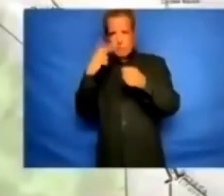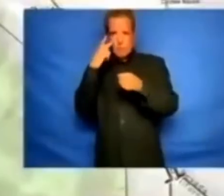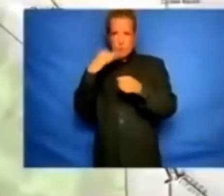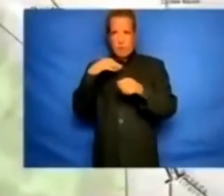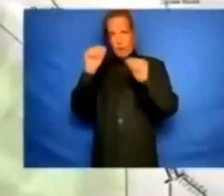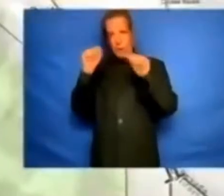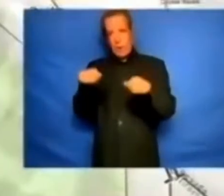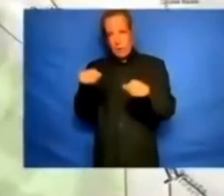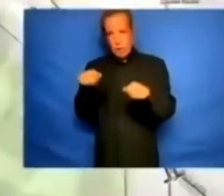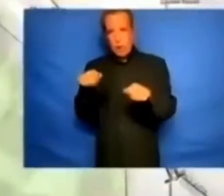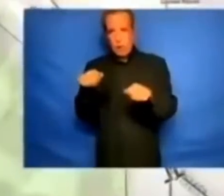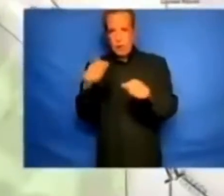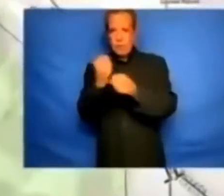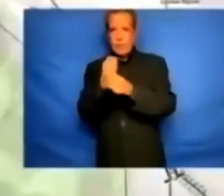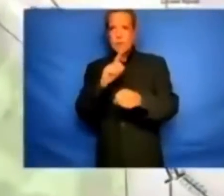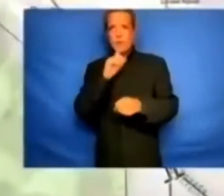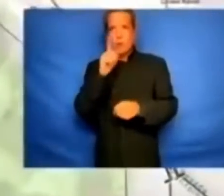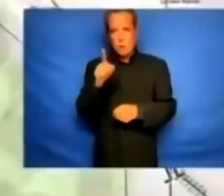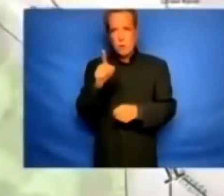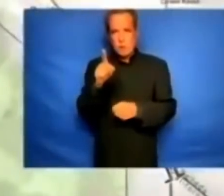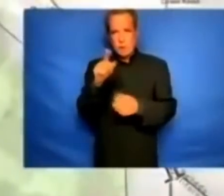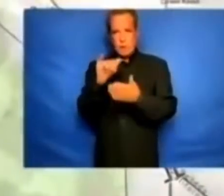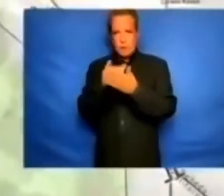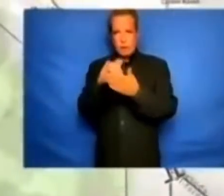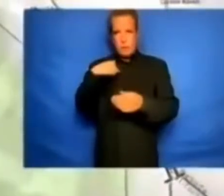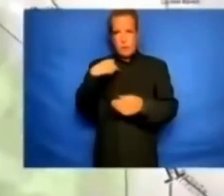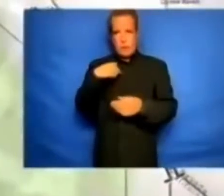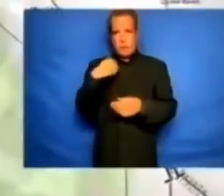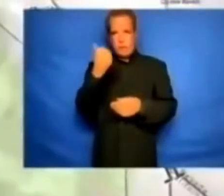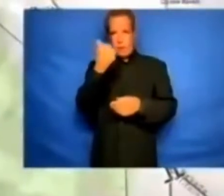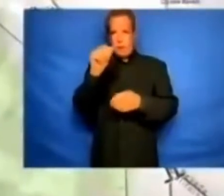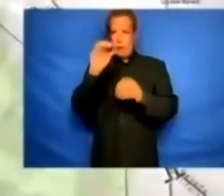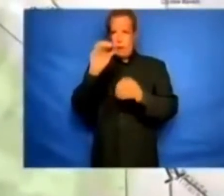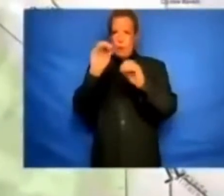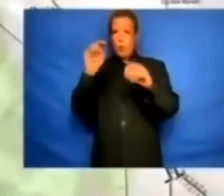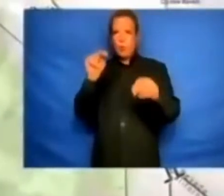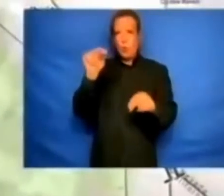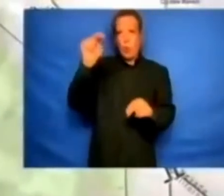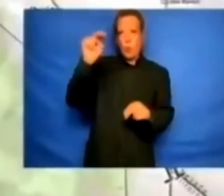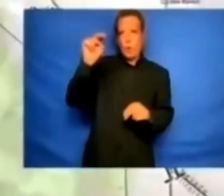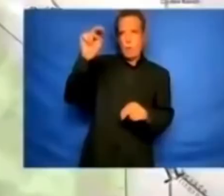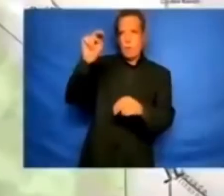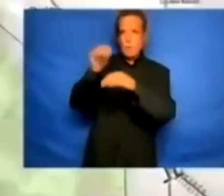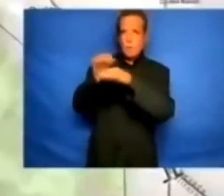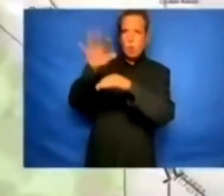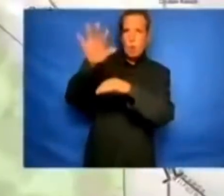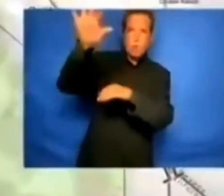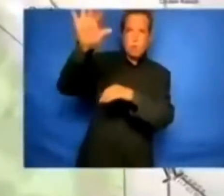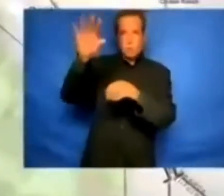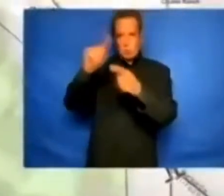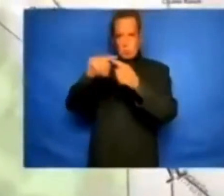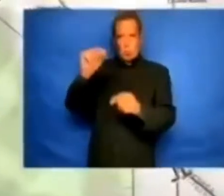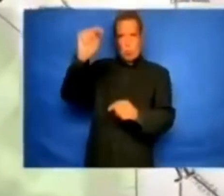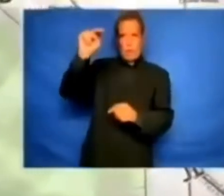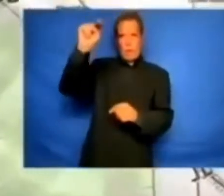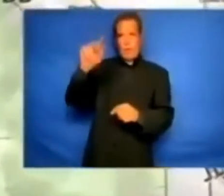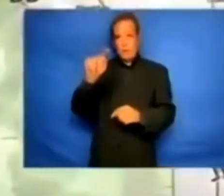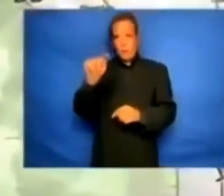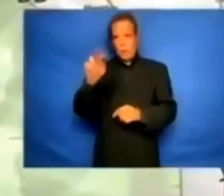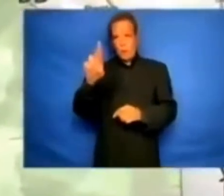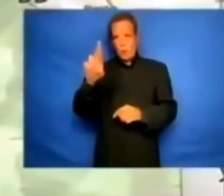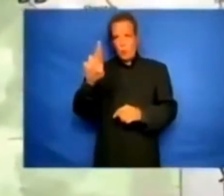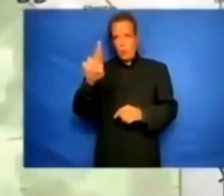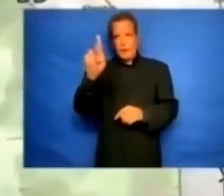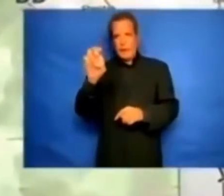want to make sure that we prevent any northern progression and reduce any threat to the North Upper Truckee area. We also have